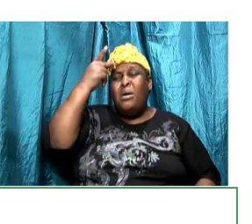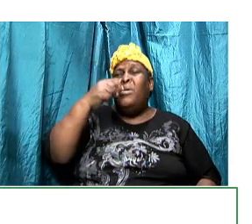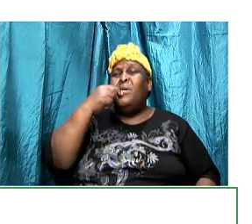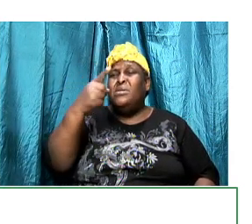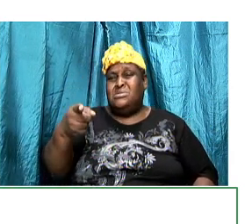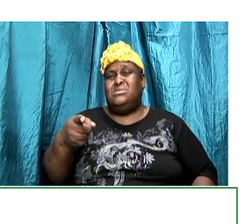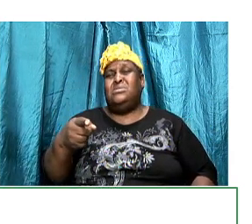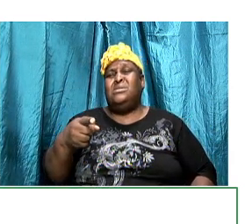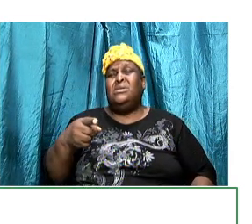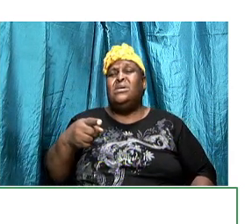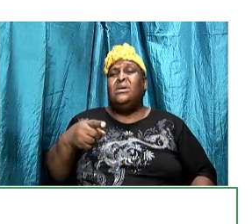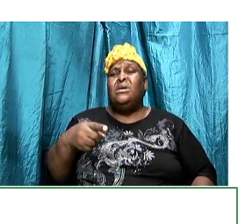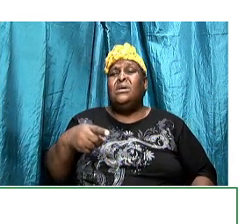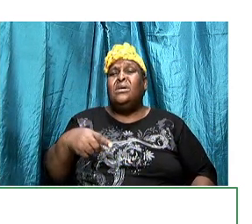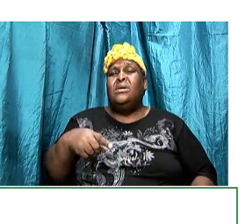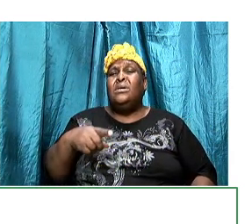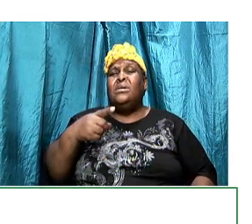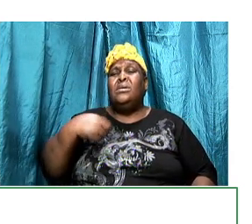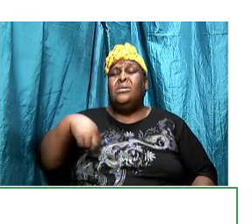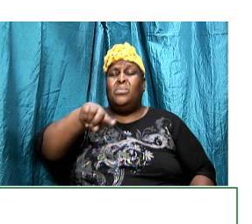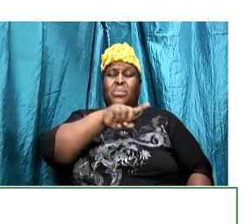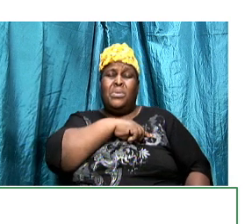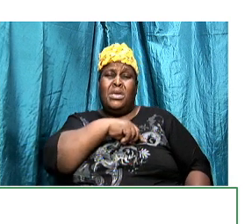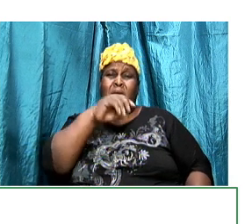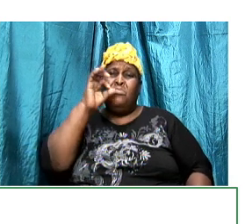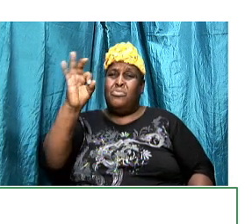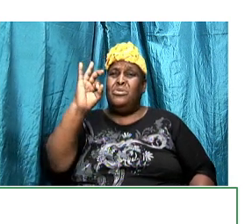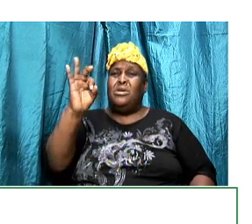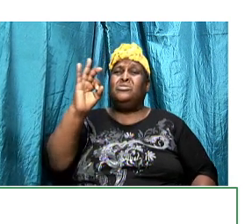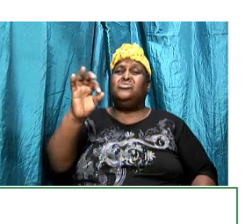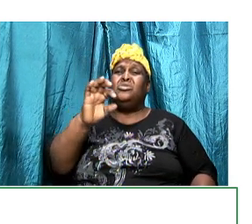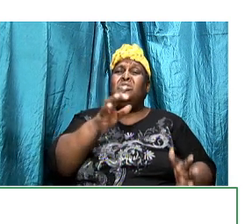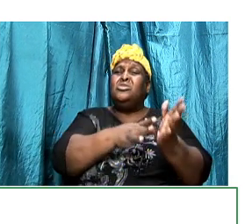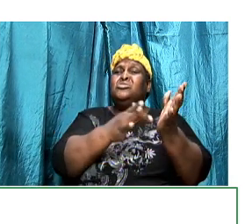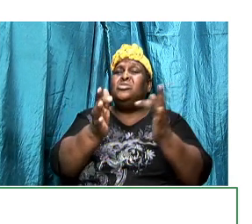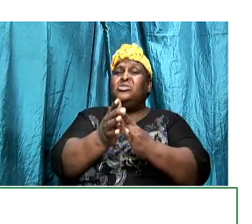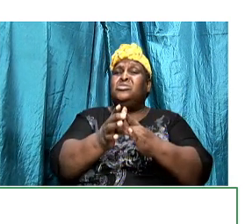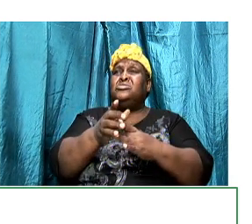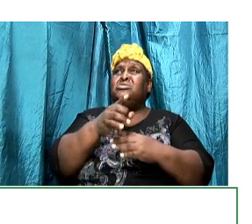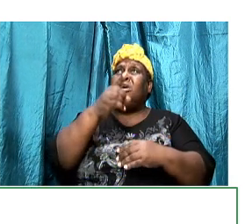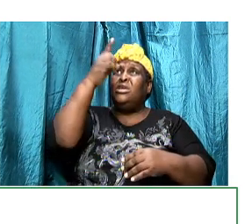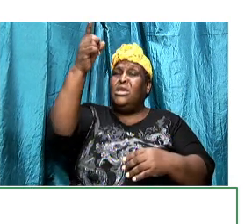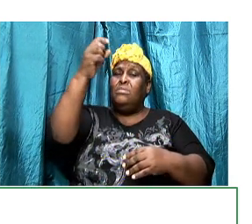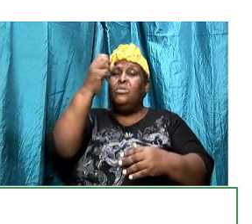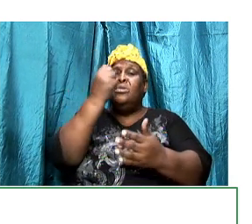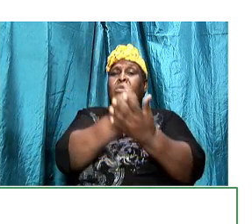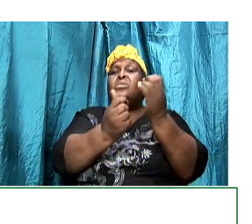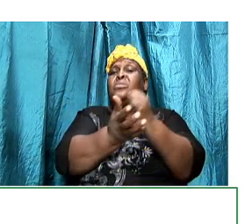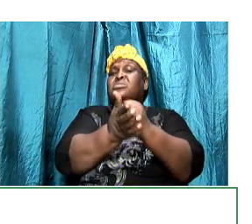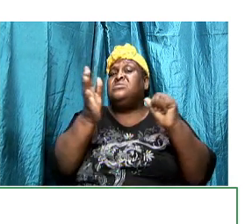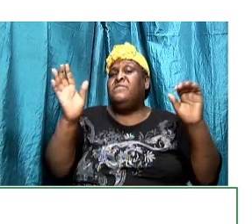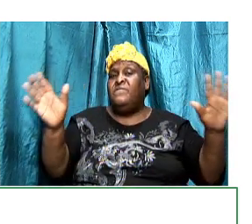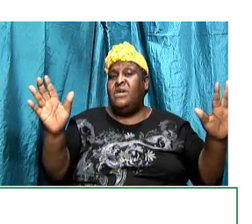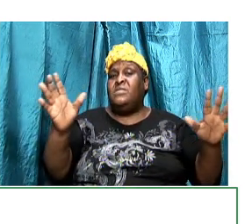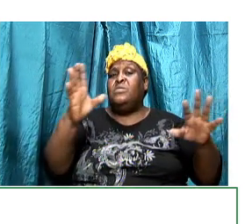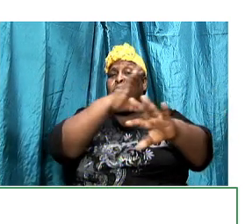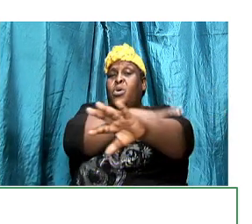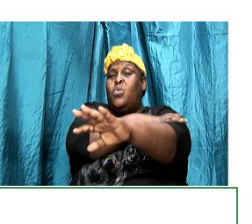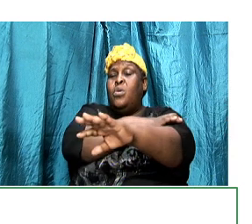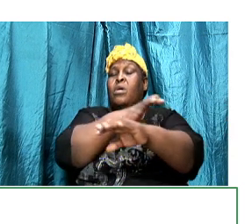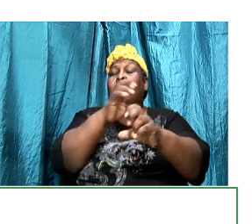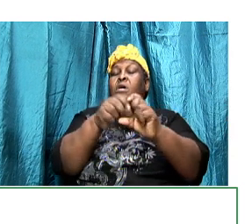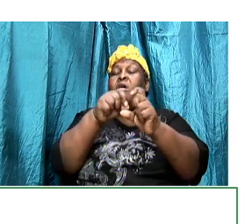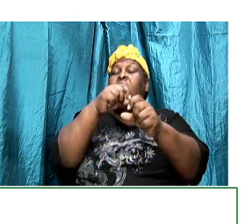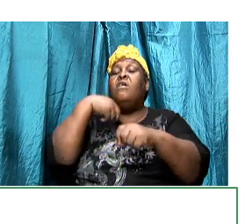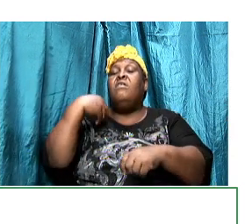Christ crucified. And that is the power of our salvation. The power of our salvation